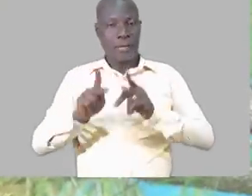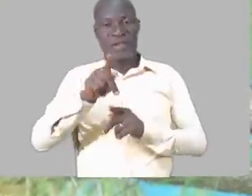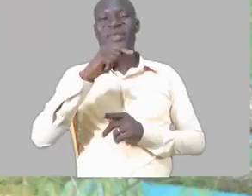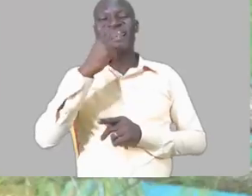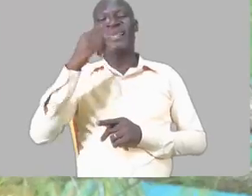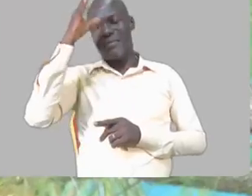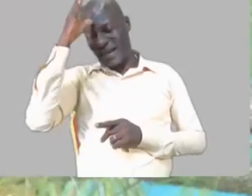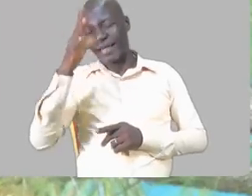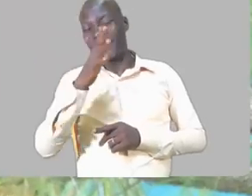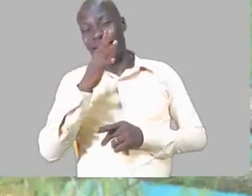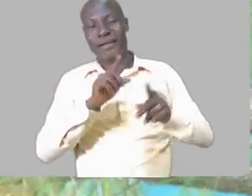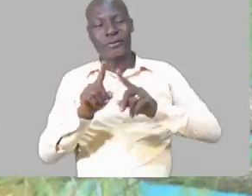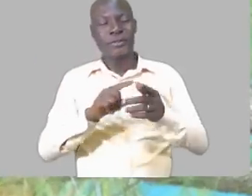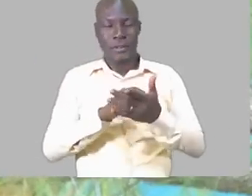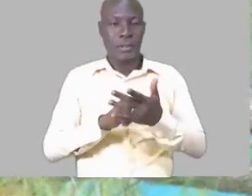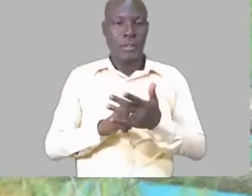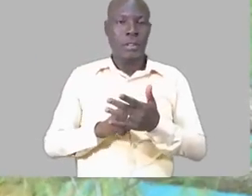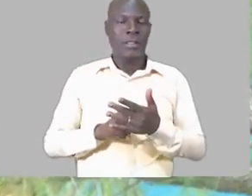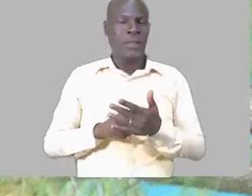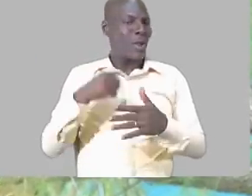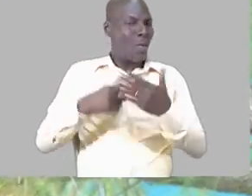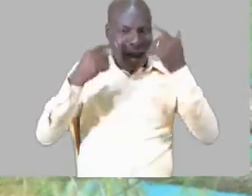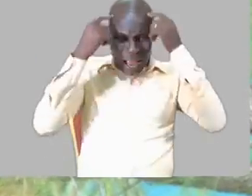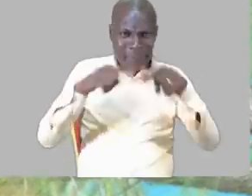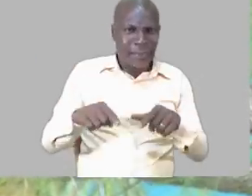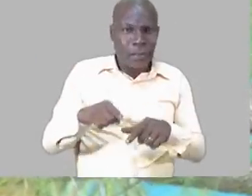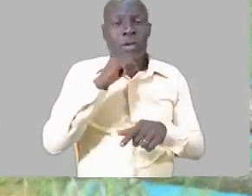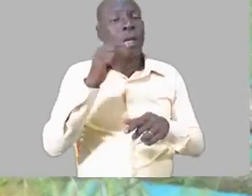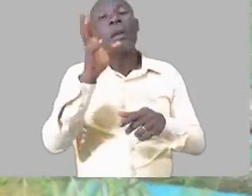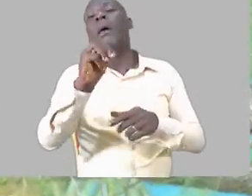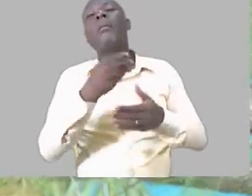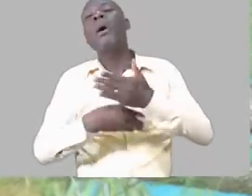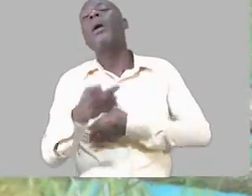maame ayɛ sei wo papa ayɛ sei no na maame ayɛ sei wo papa ayɛ sei ya ntinyɔ na wo wo